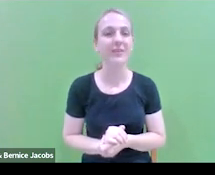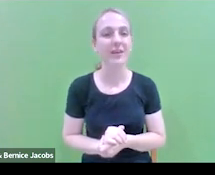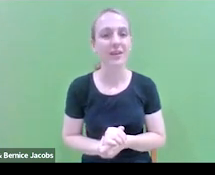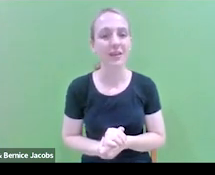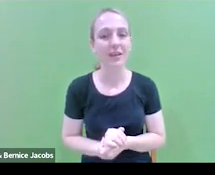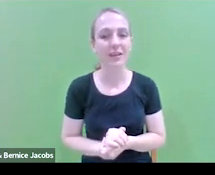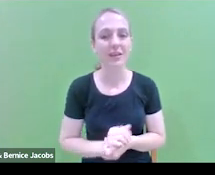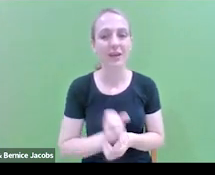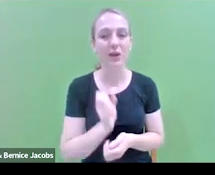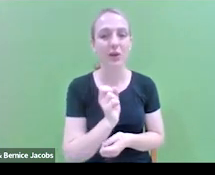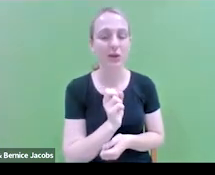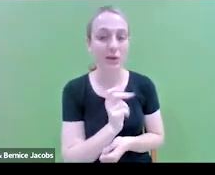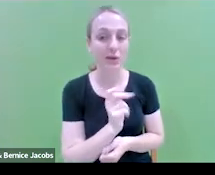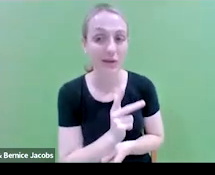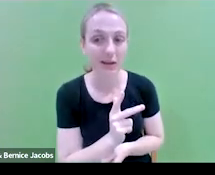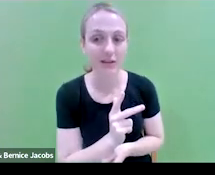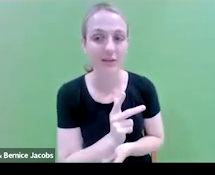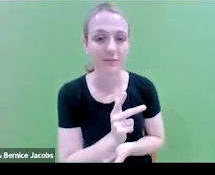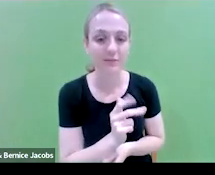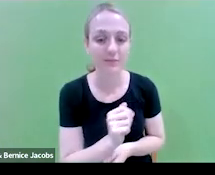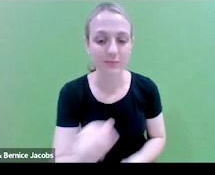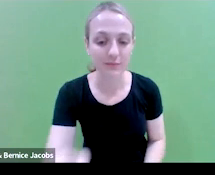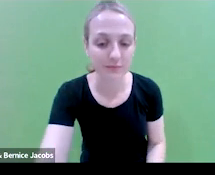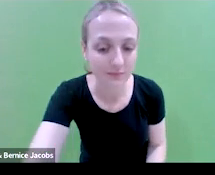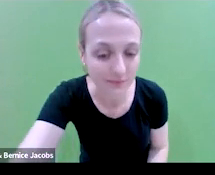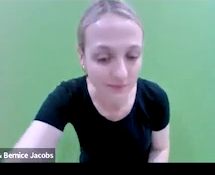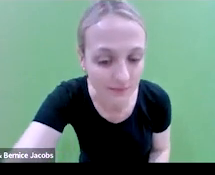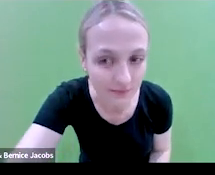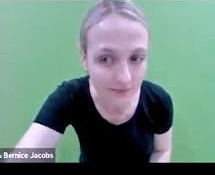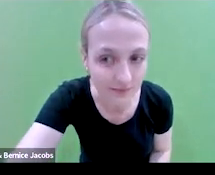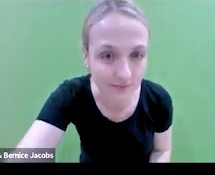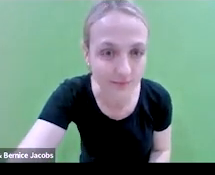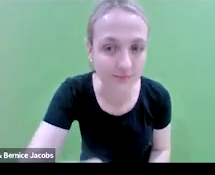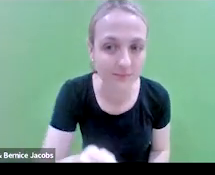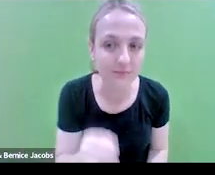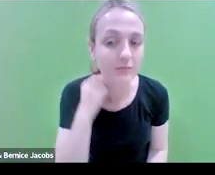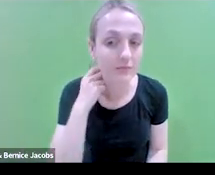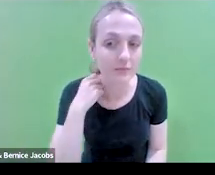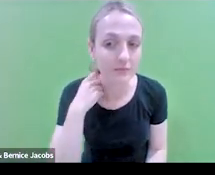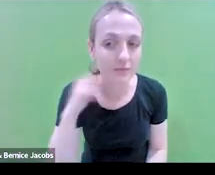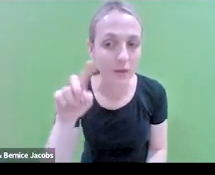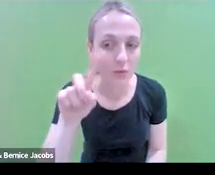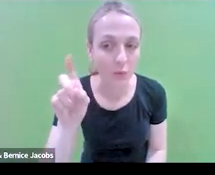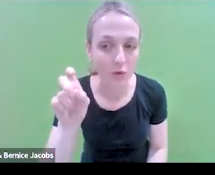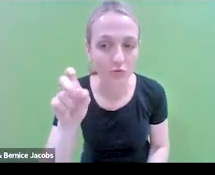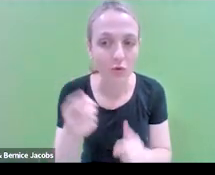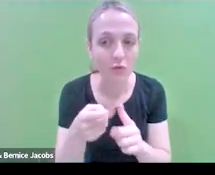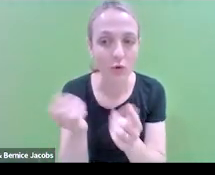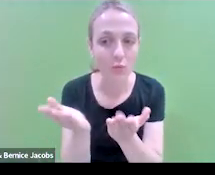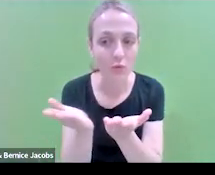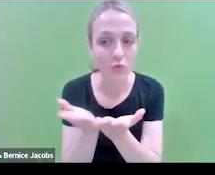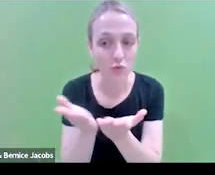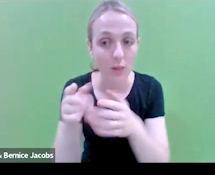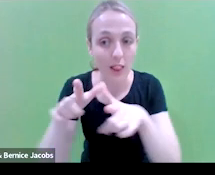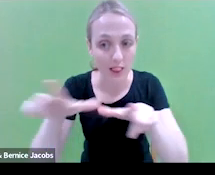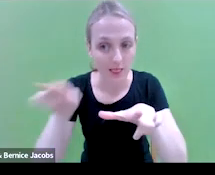If you wouldn't mind, it's just Sean again. If you wouldn't mind if I just extend on the question, if we think of it from a school level, which makes a lot